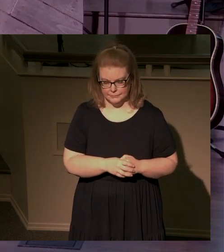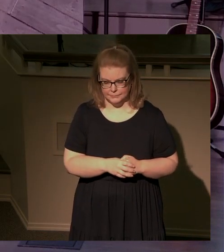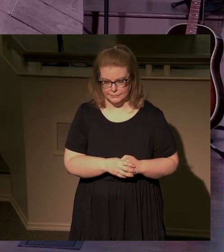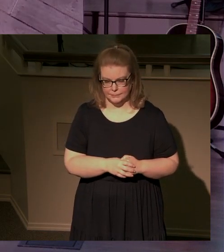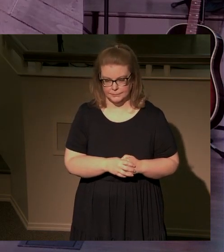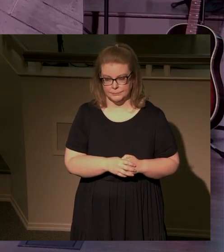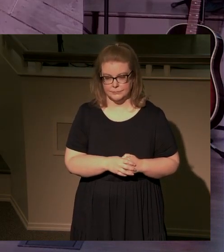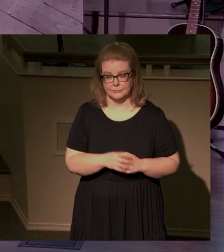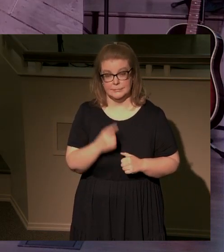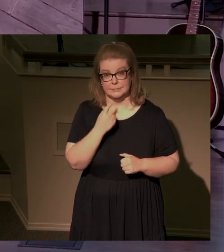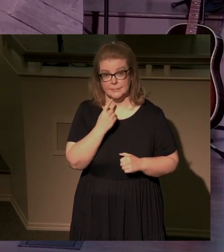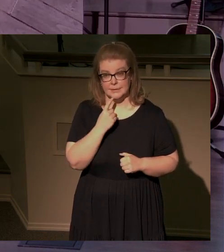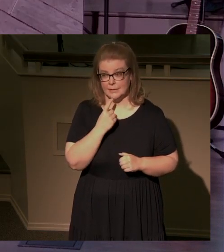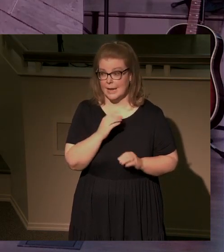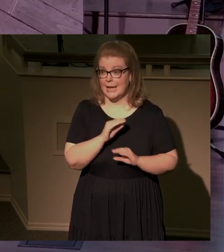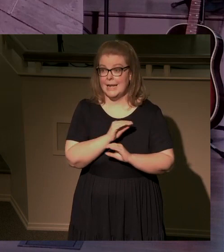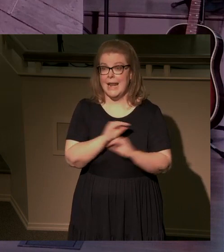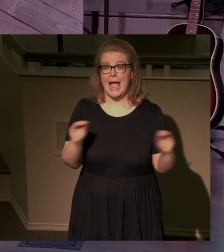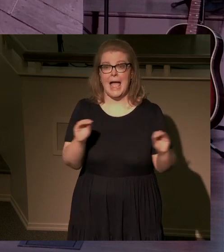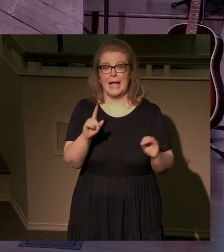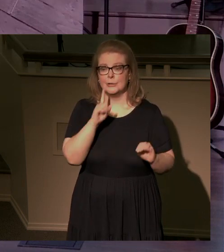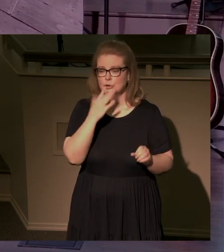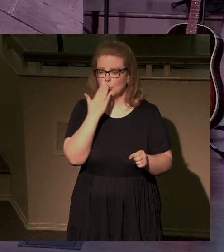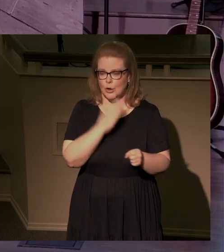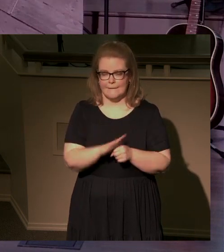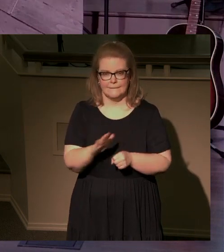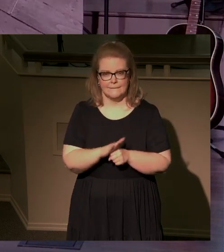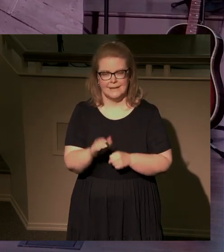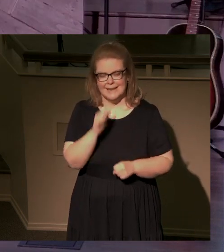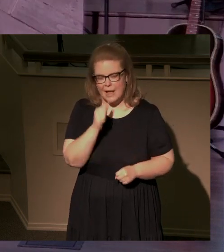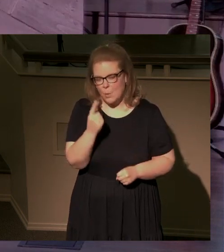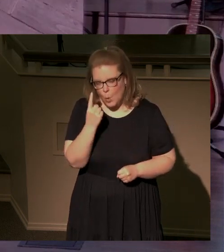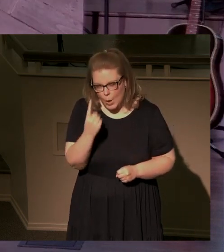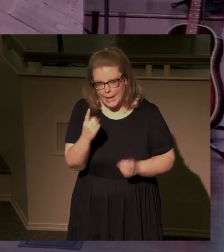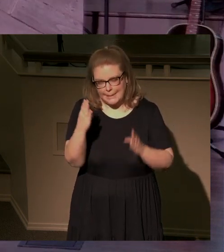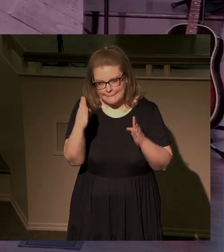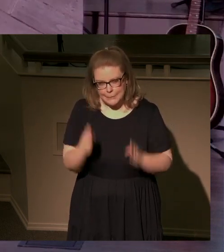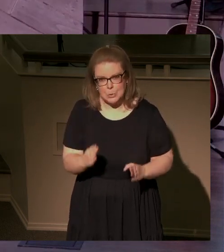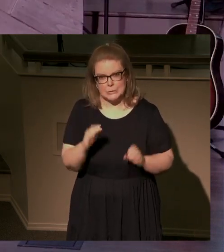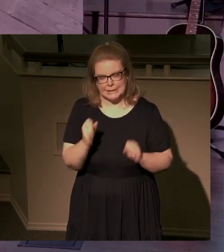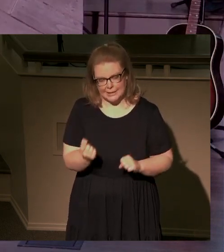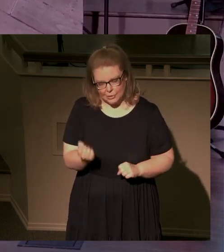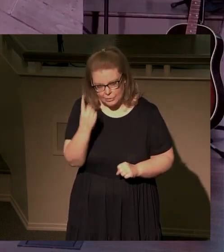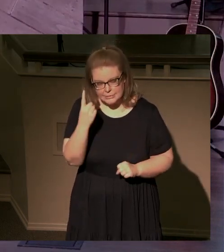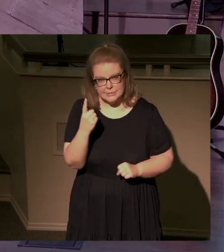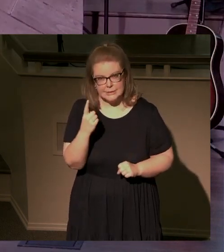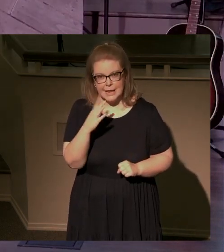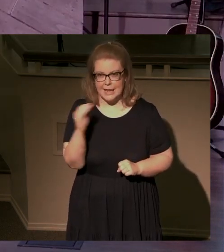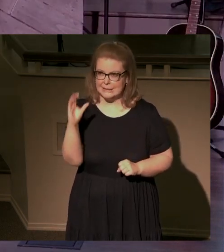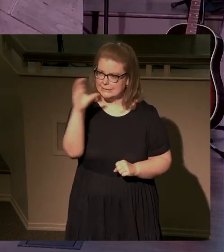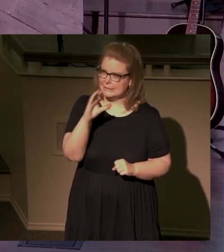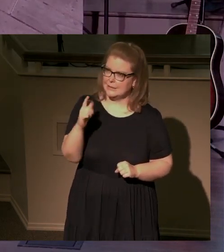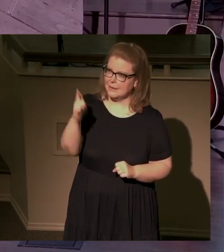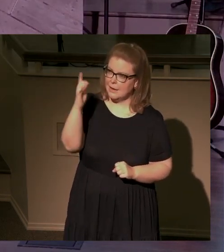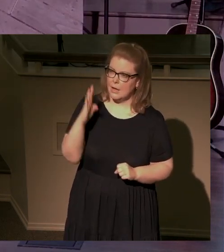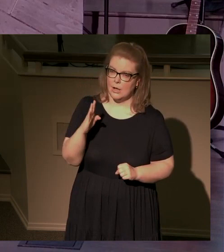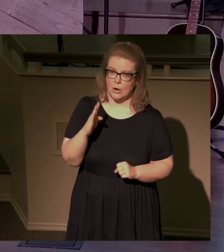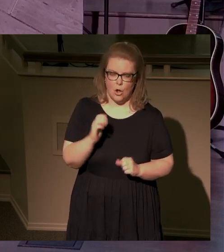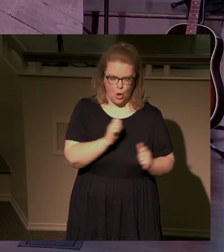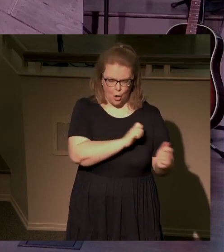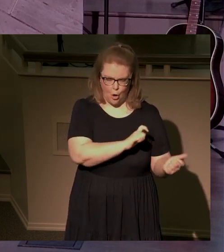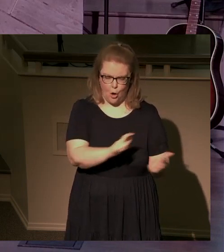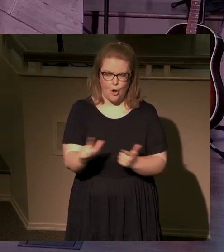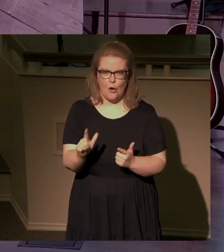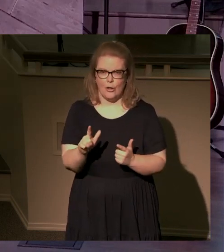In 3:10 he says, "None is righteous, no, not one. No one understands, no one seeks for God. All have turned